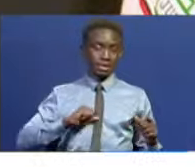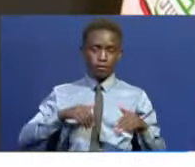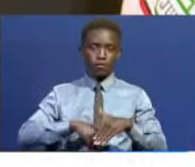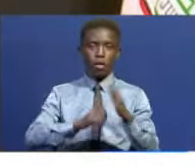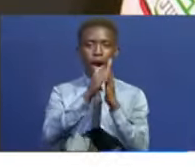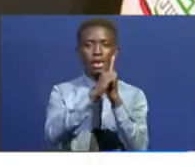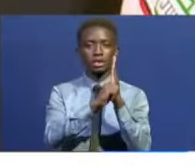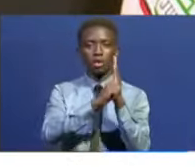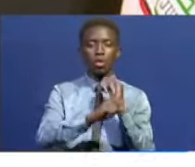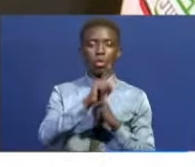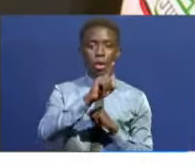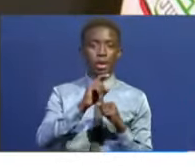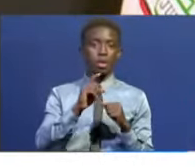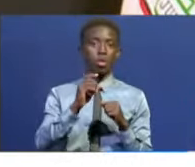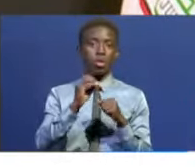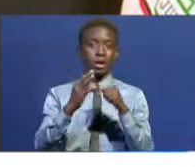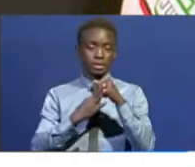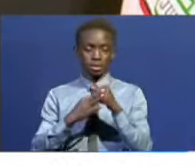of Kenya.